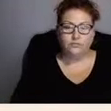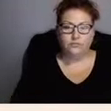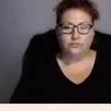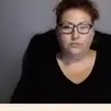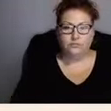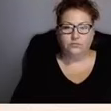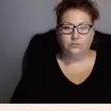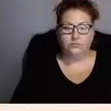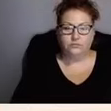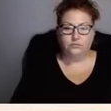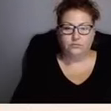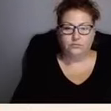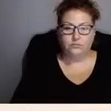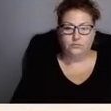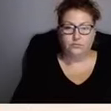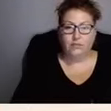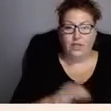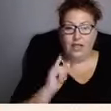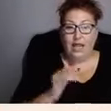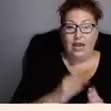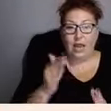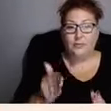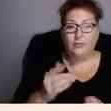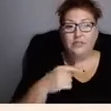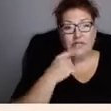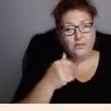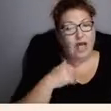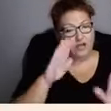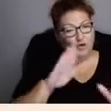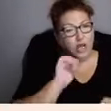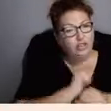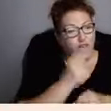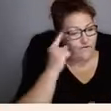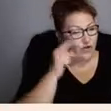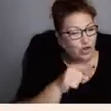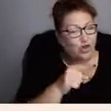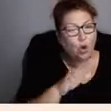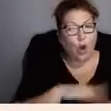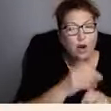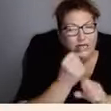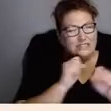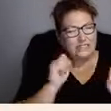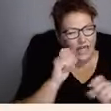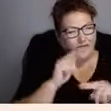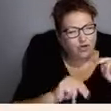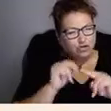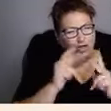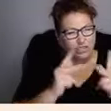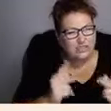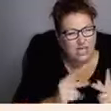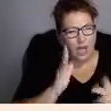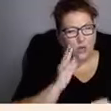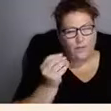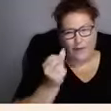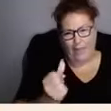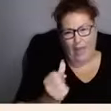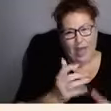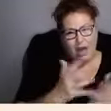This man's neighbor tells him that he has a great job for him on a very safe construction site and that he'll be paid a lot of money.